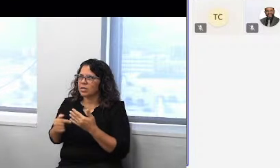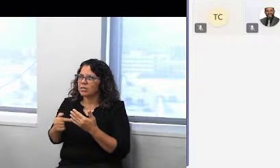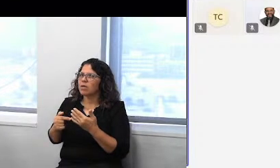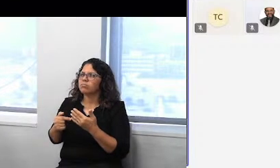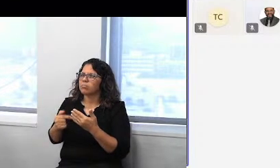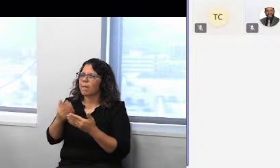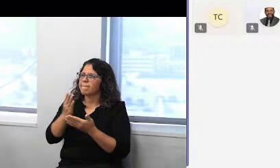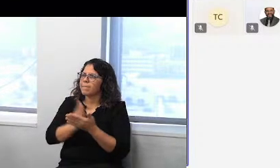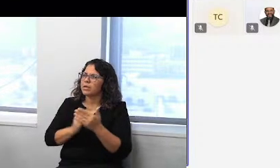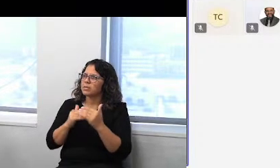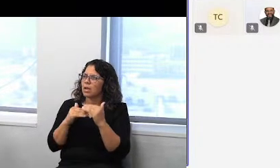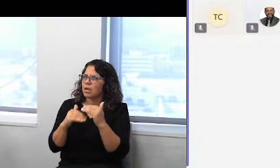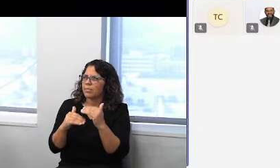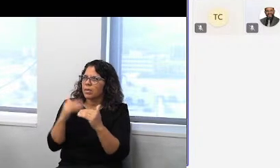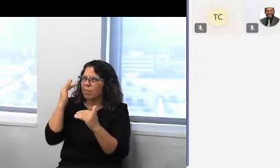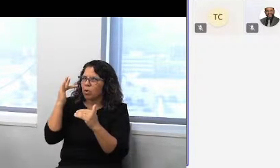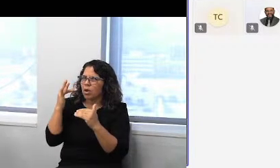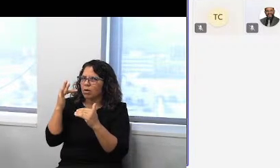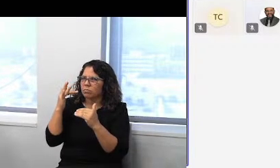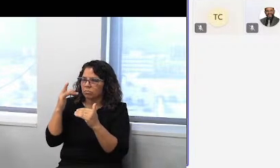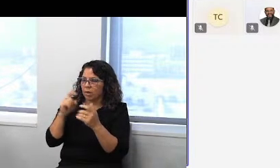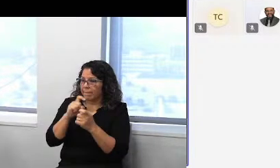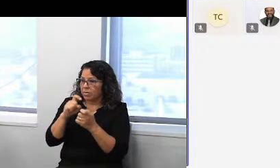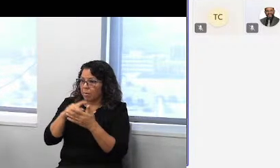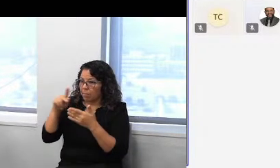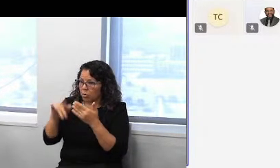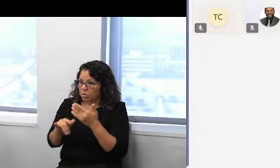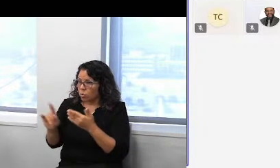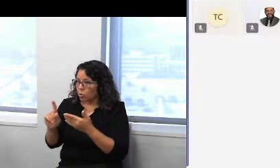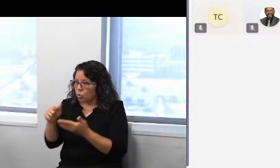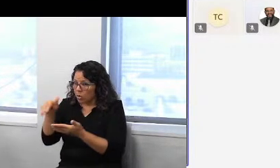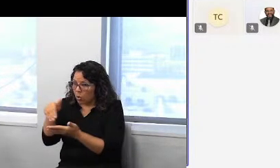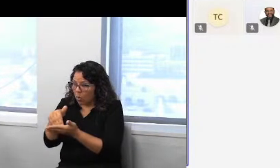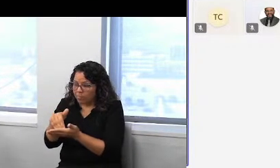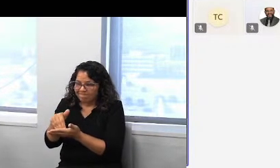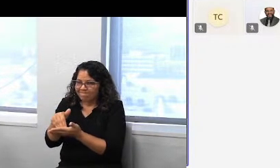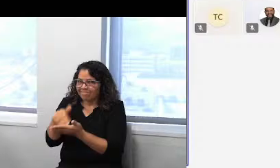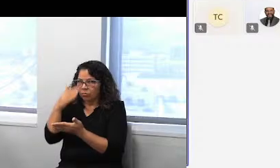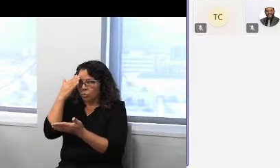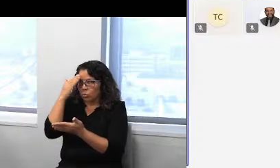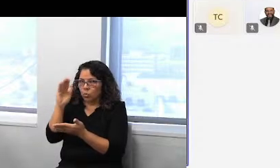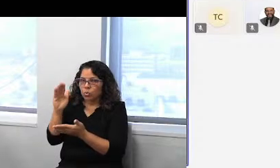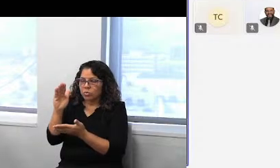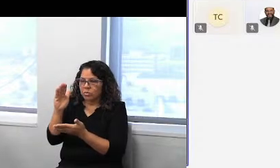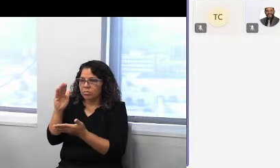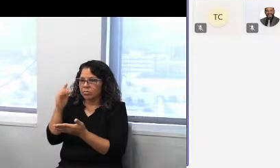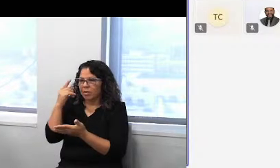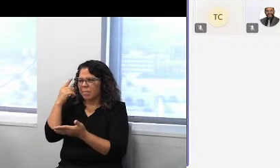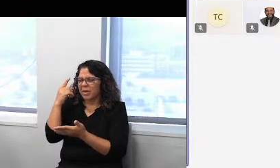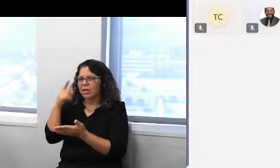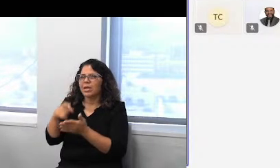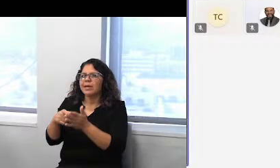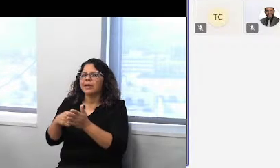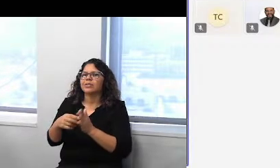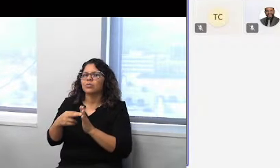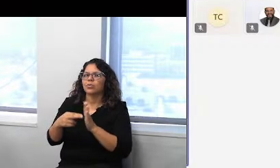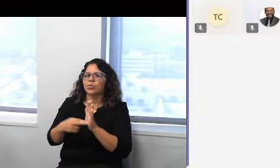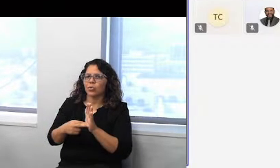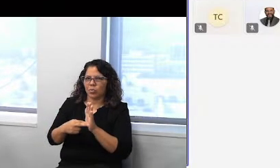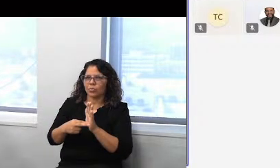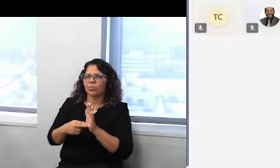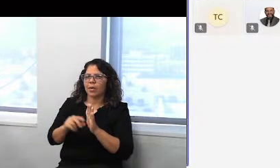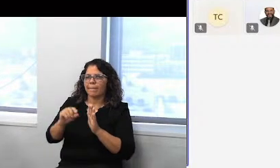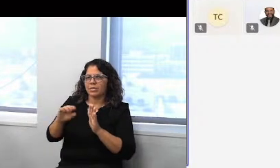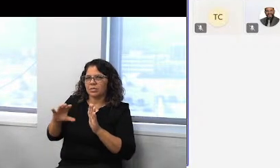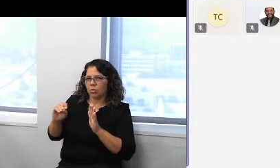their locations that are going to be necessary to meet the 2050 project mandate, and you're concerned about overbuilding in a